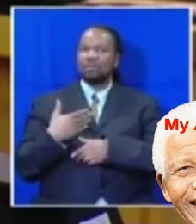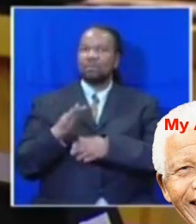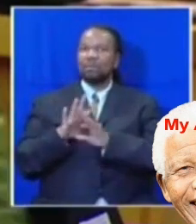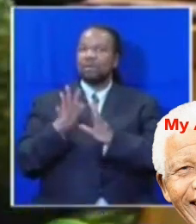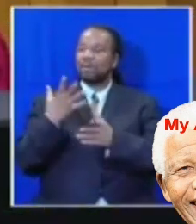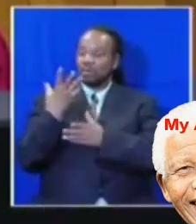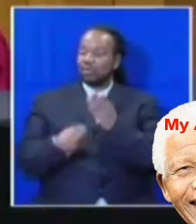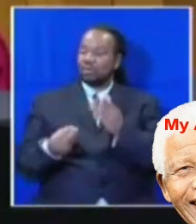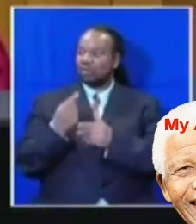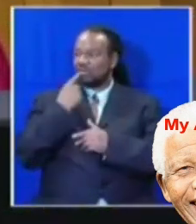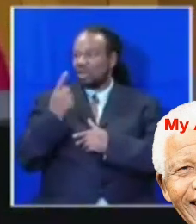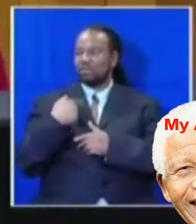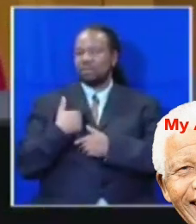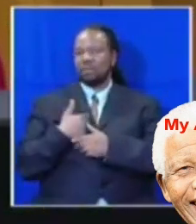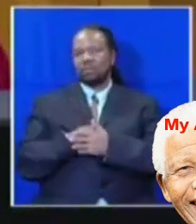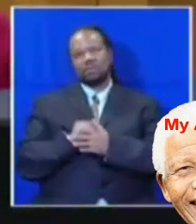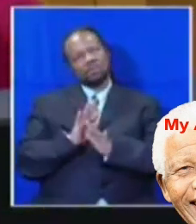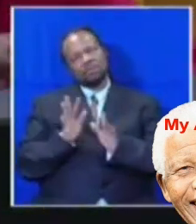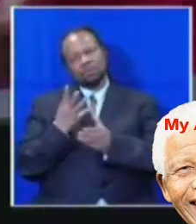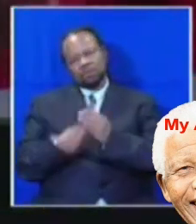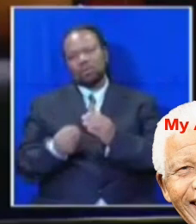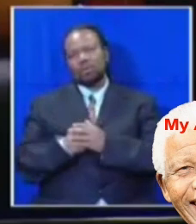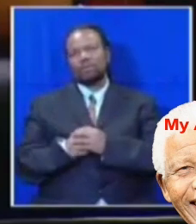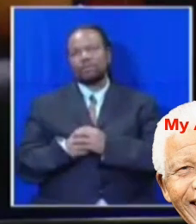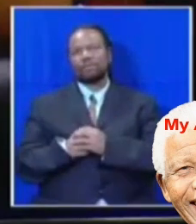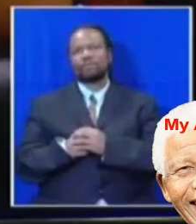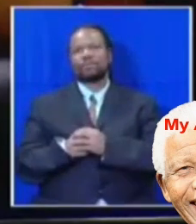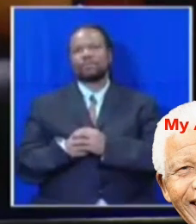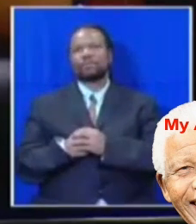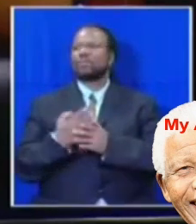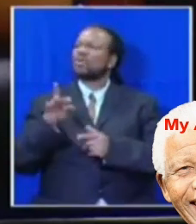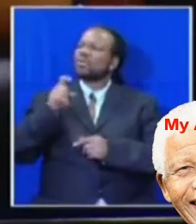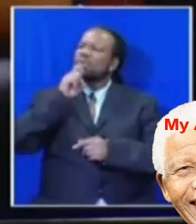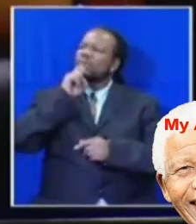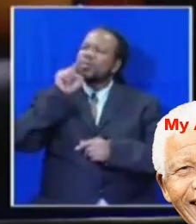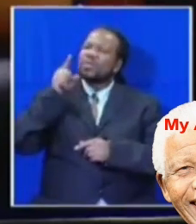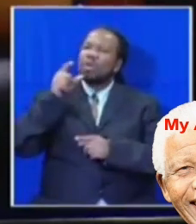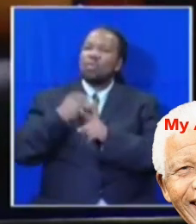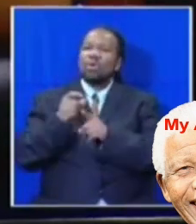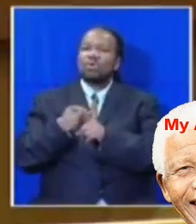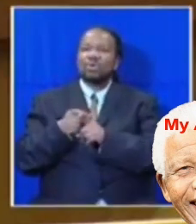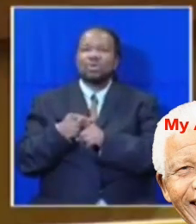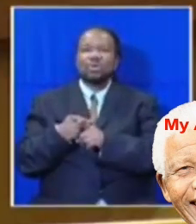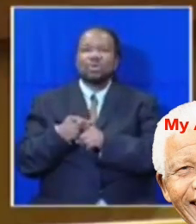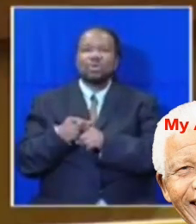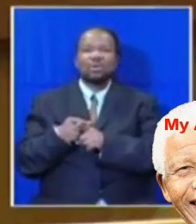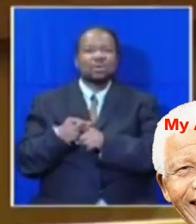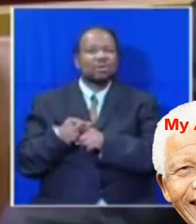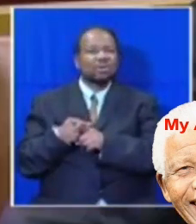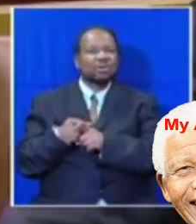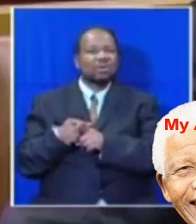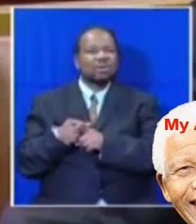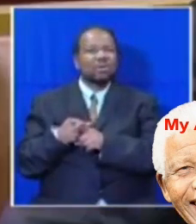quickly. Honorable member, that you use that word. I've never said